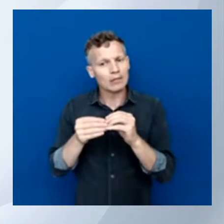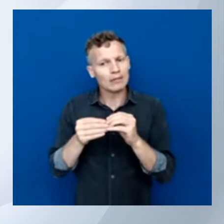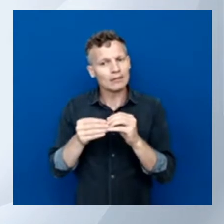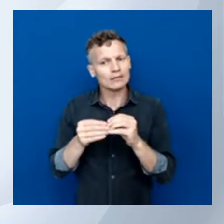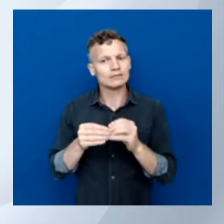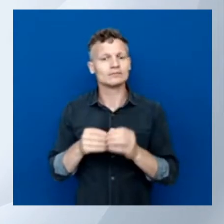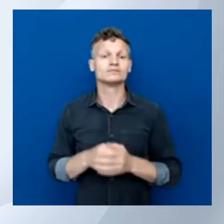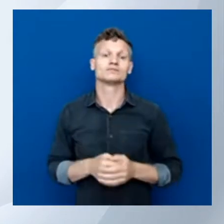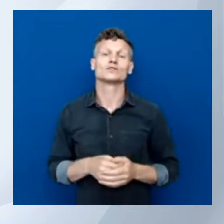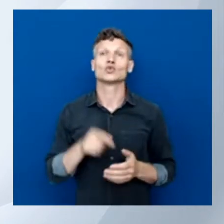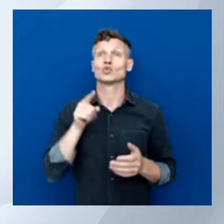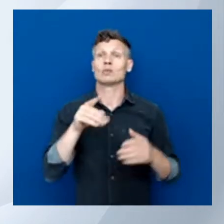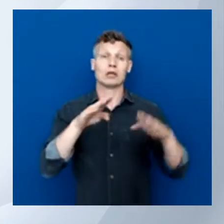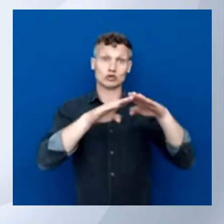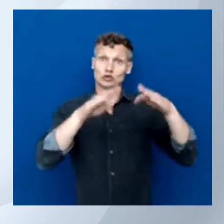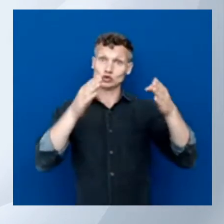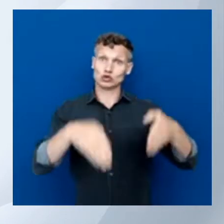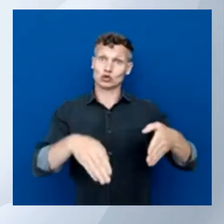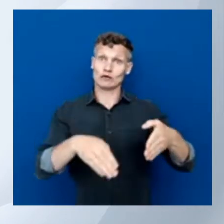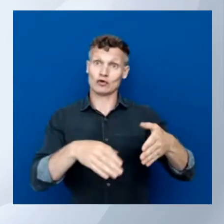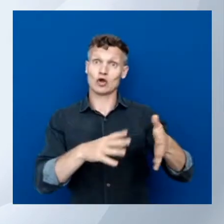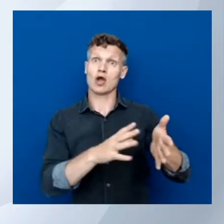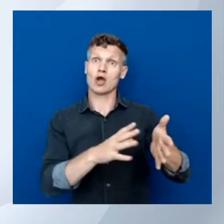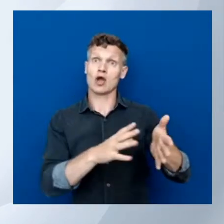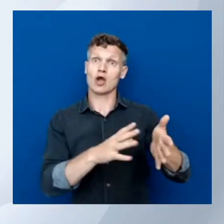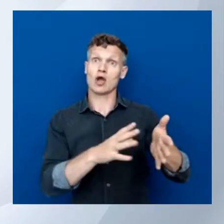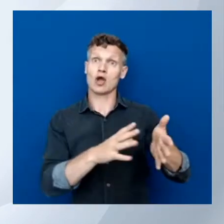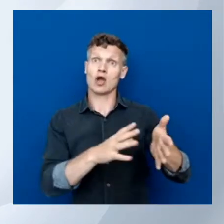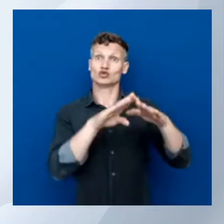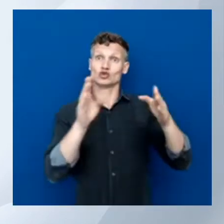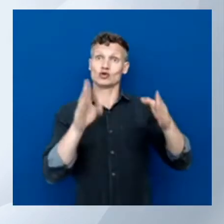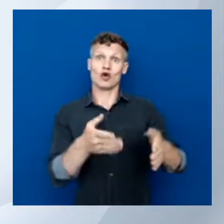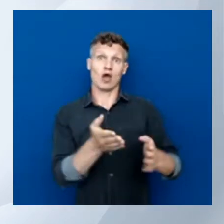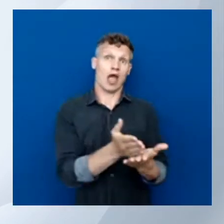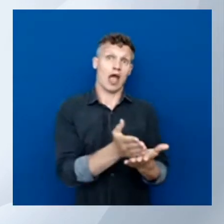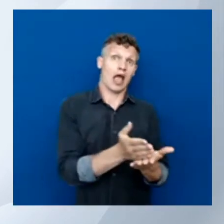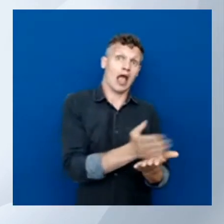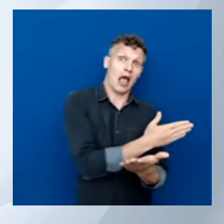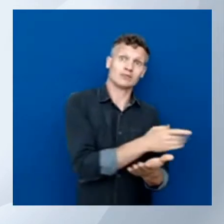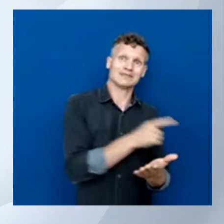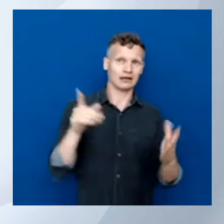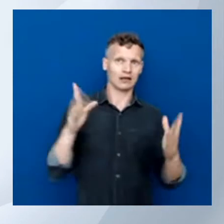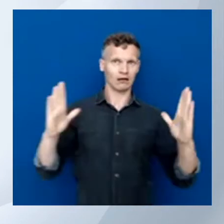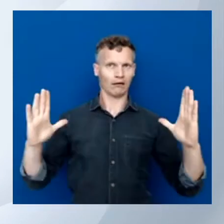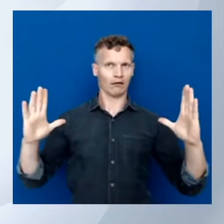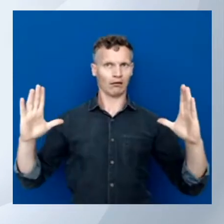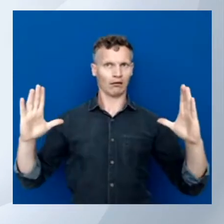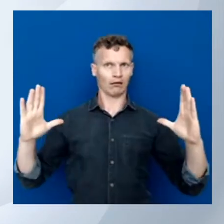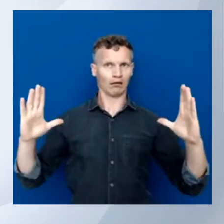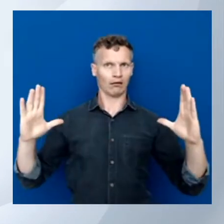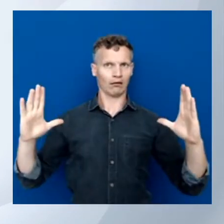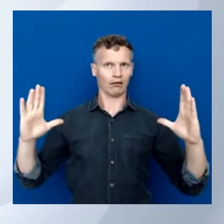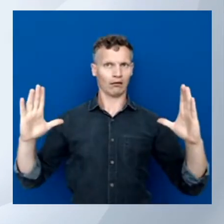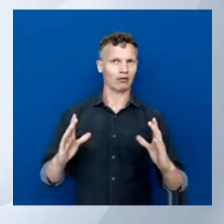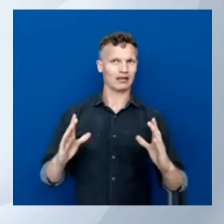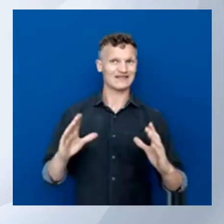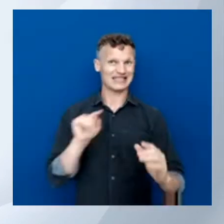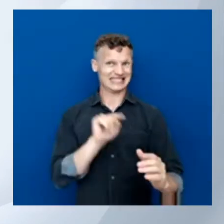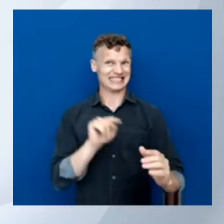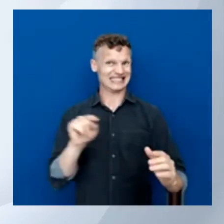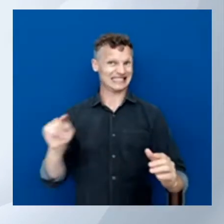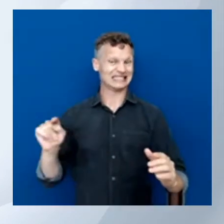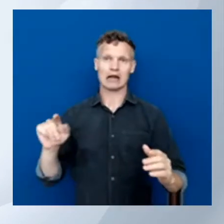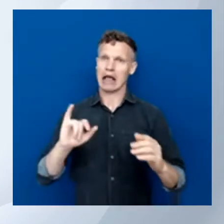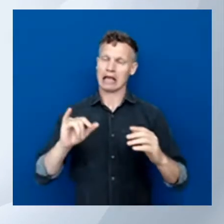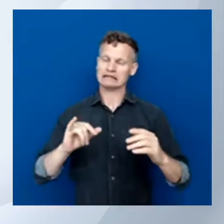your capacity. So if all of your servers in your cluster are running at a pretty high capacity constantly, you're going to put